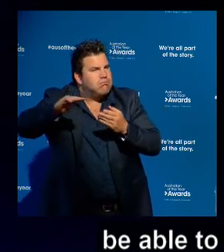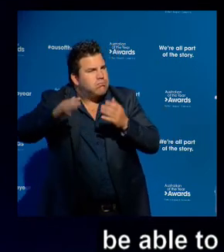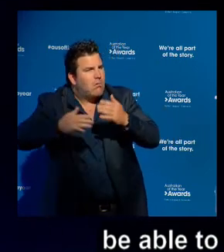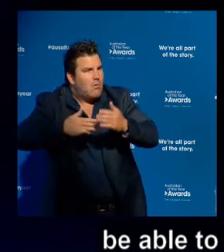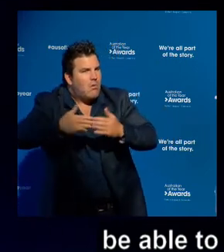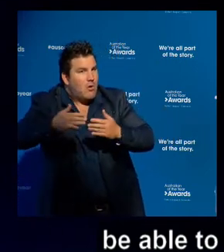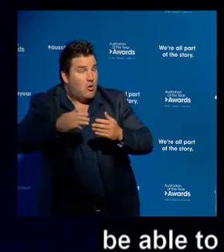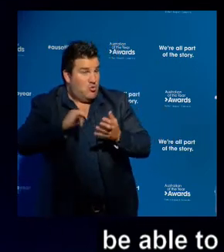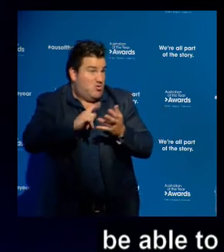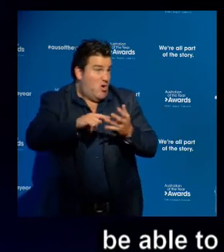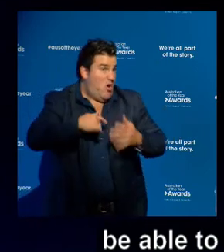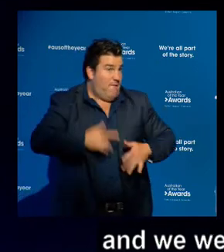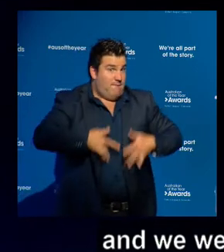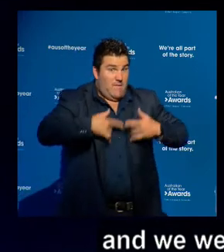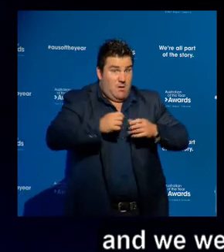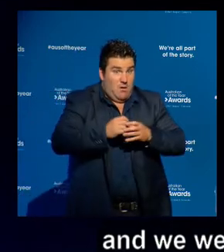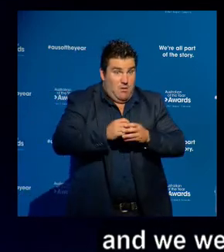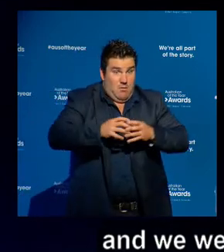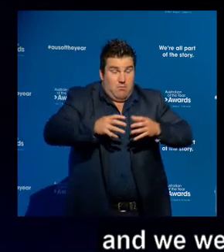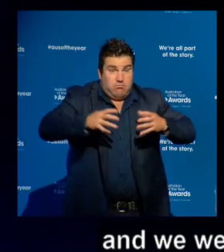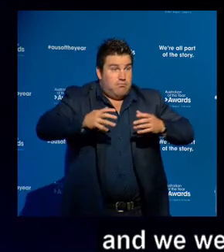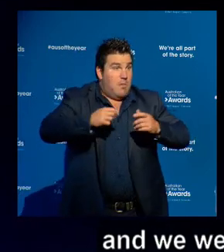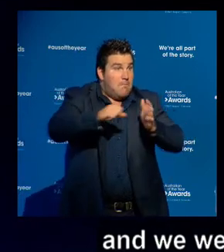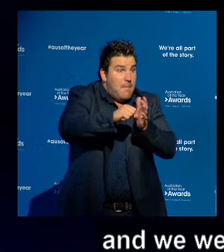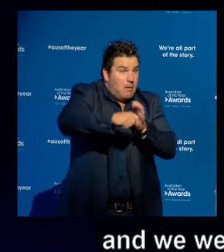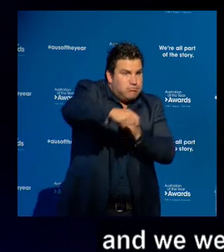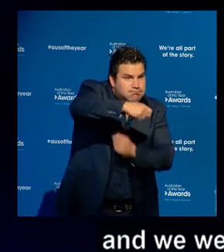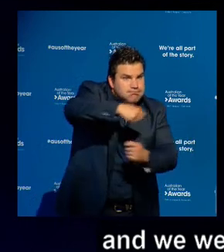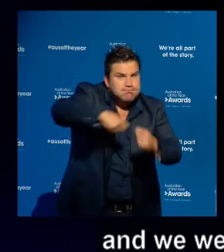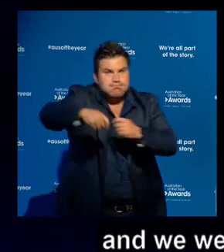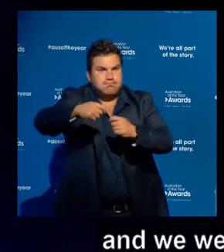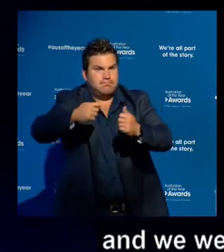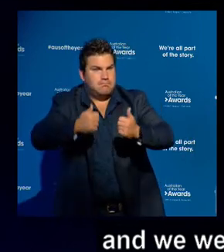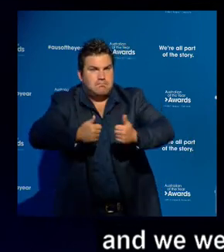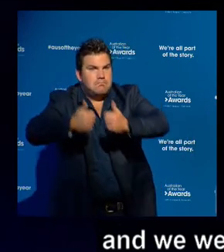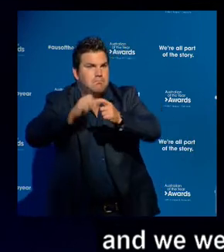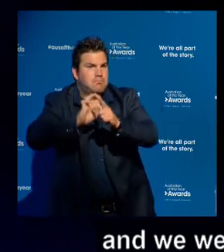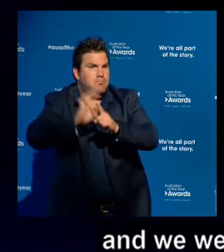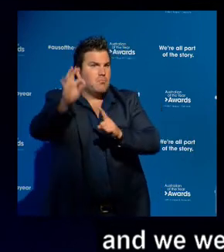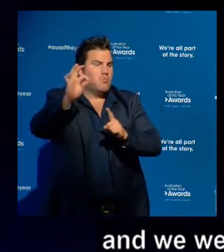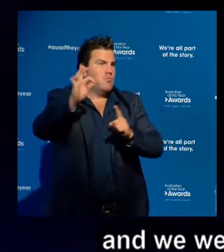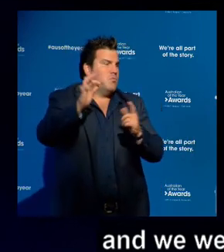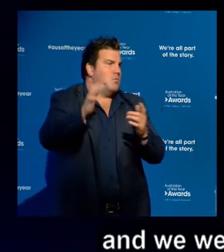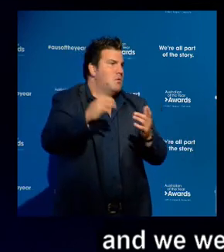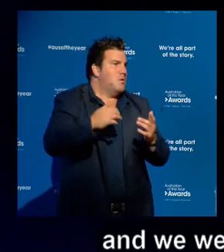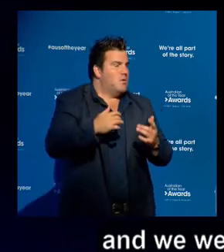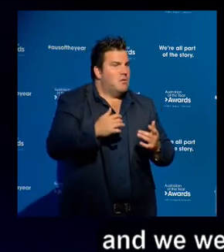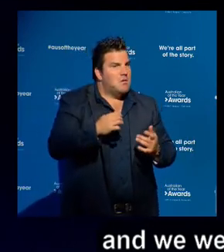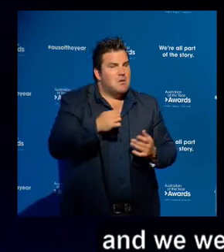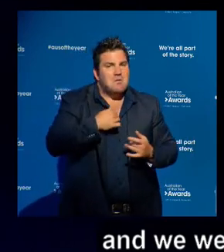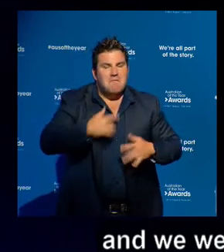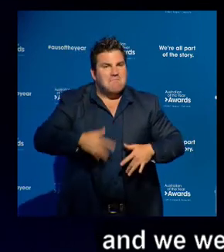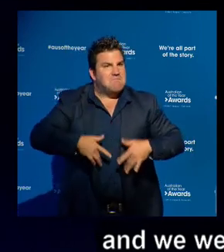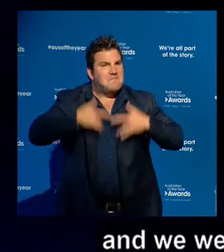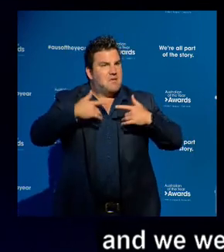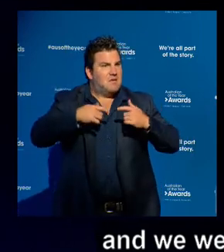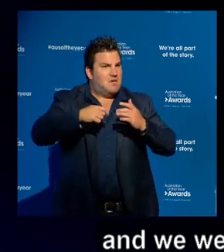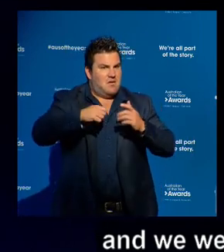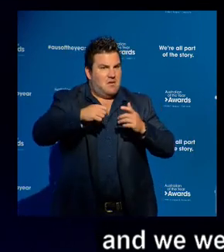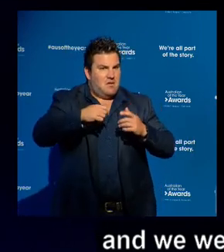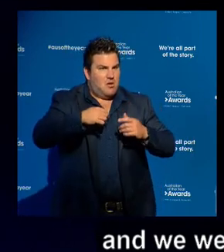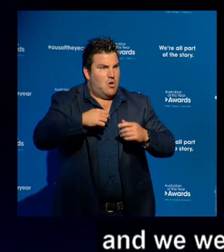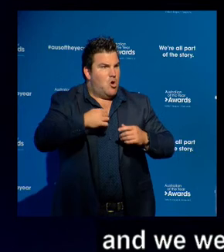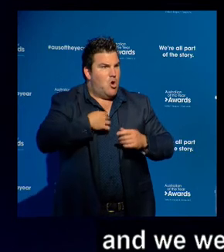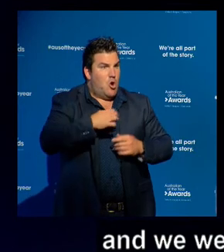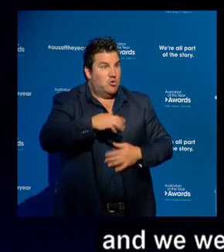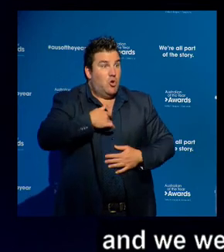to sort of restart our economy and to be as a nation in a place that